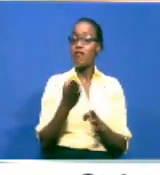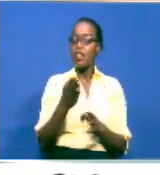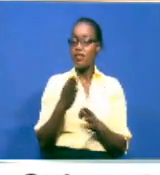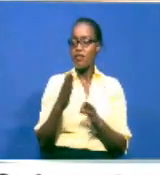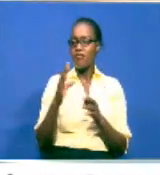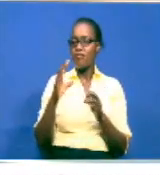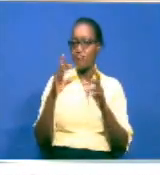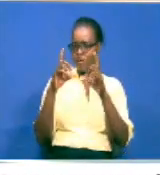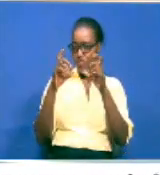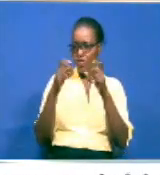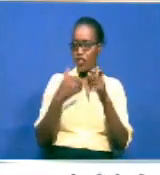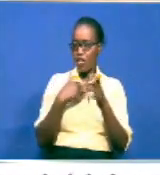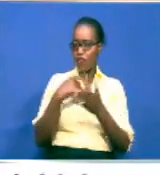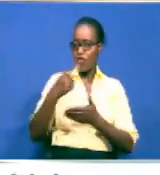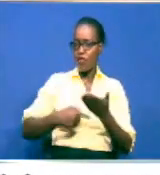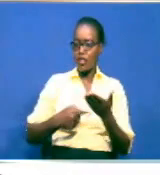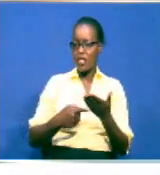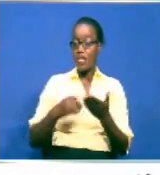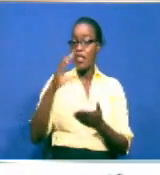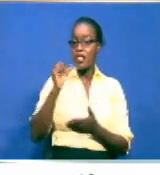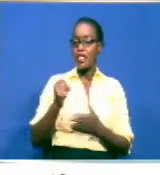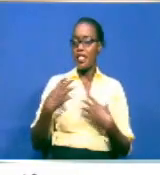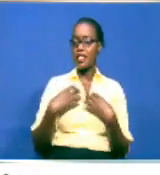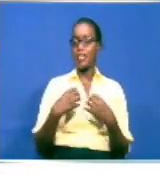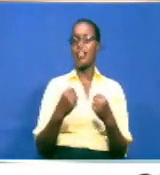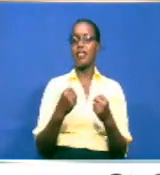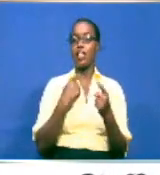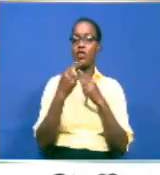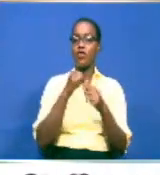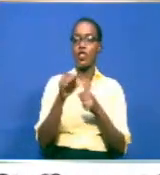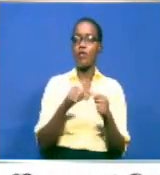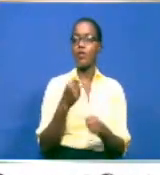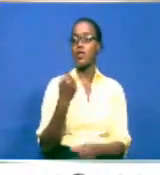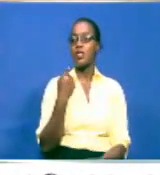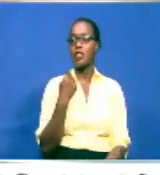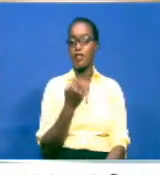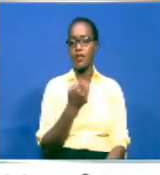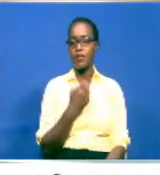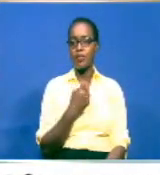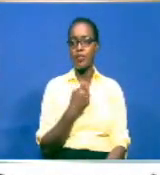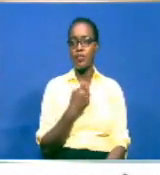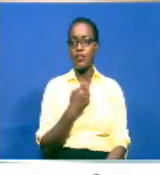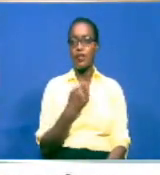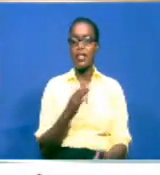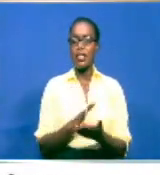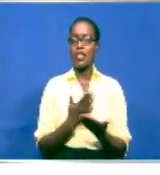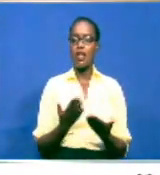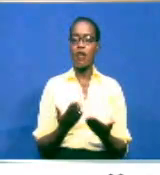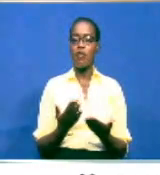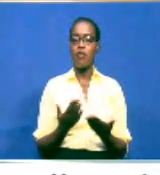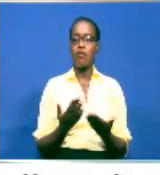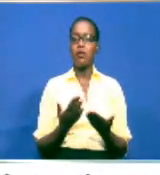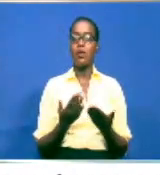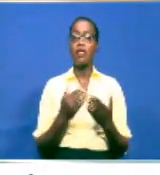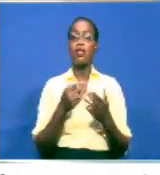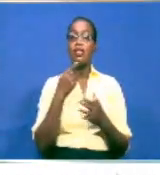clip on what the CS, health CS, talked about yesterday, of course, we can say